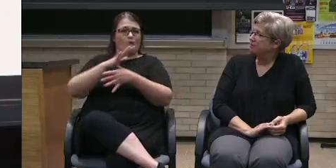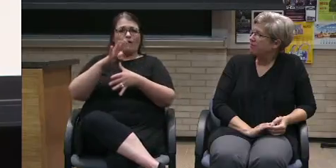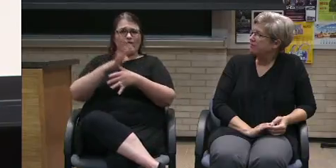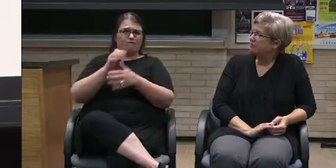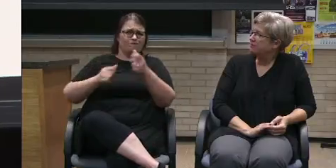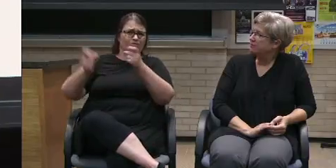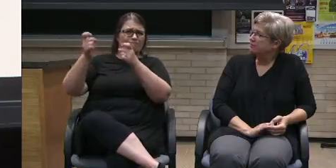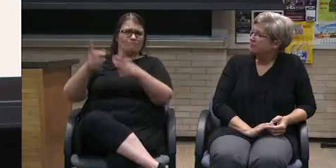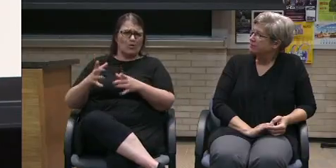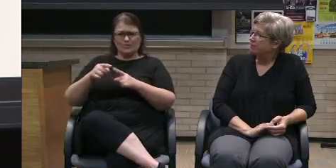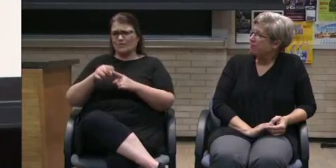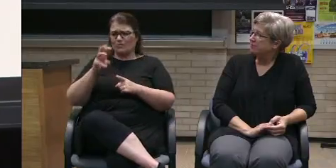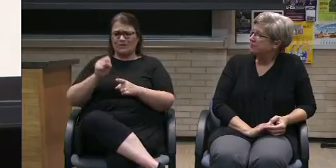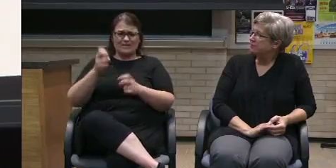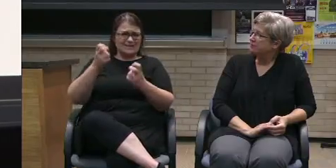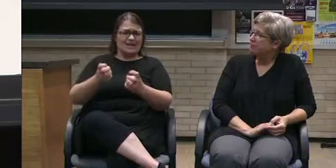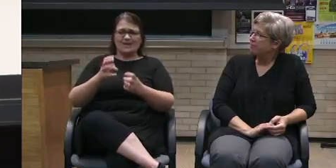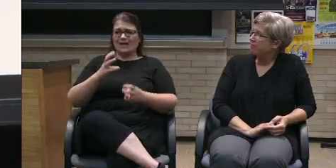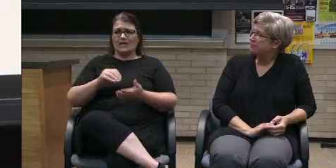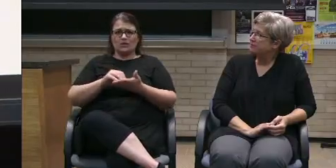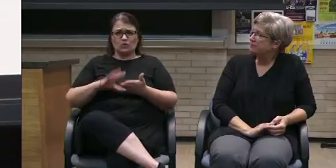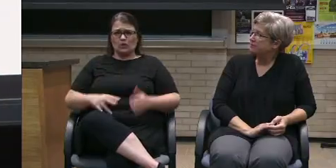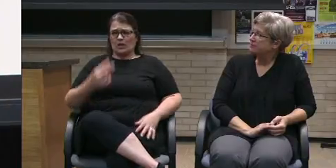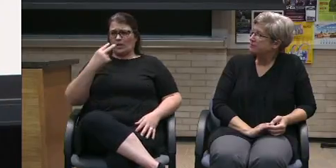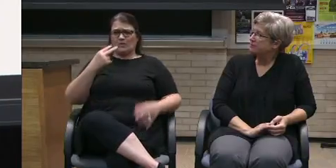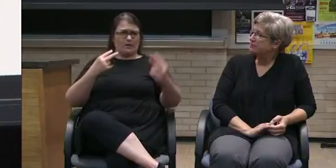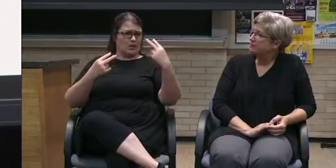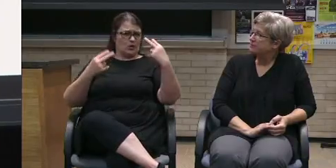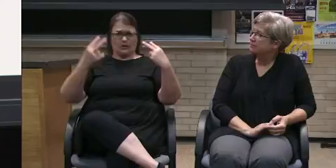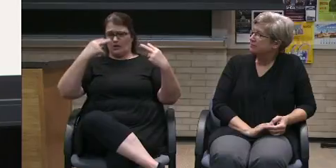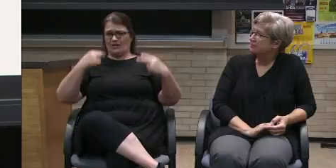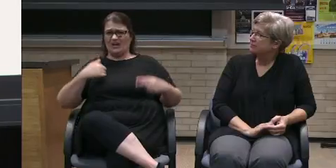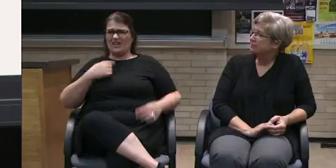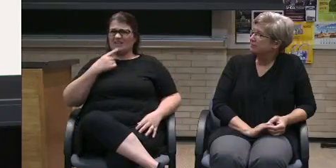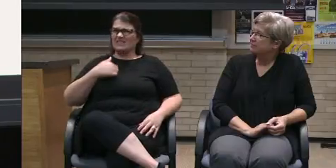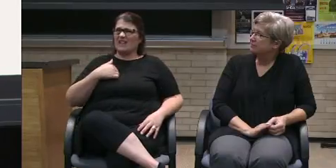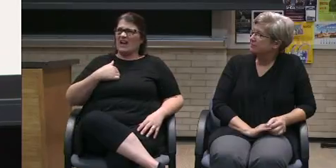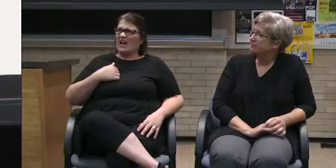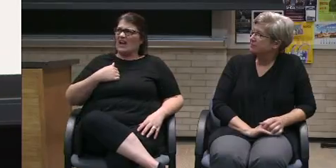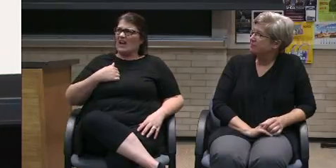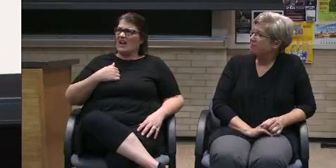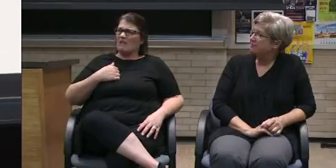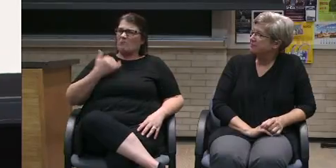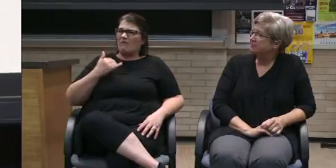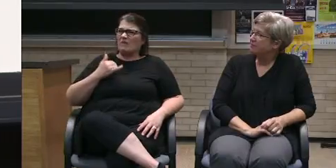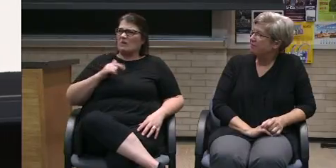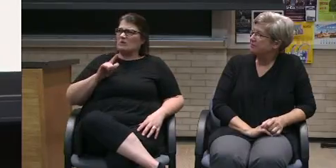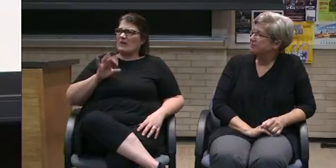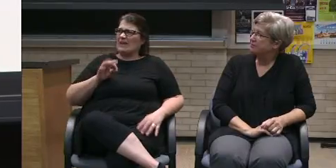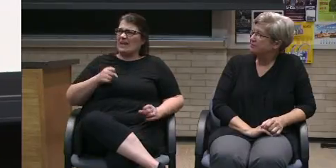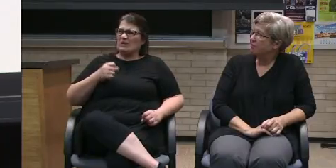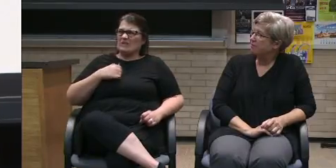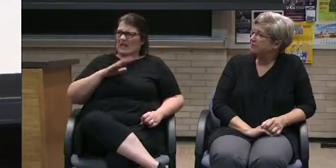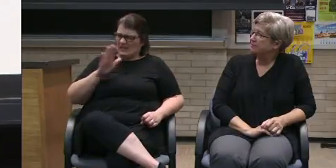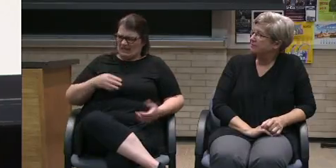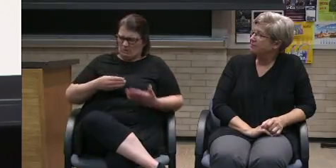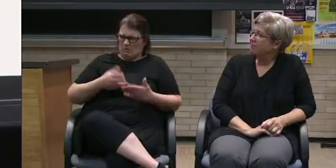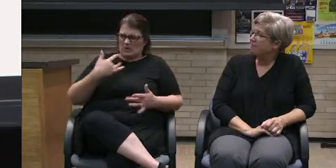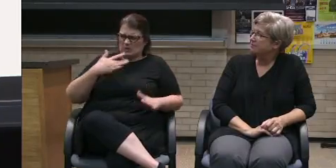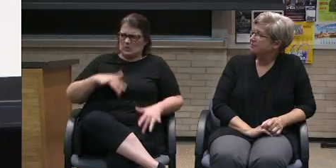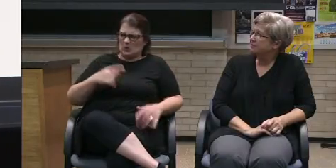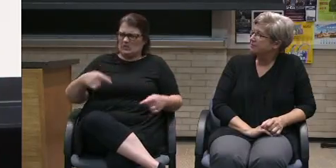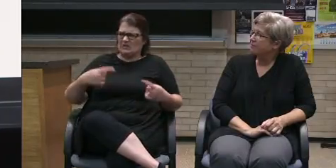the professor looked at me, and the student looked at me like, I'm like, I lived in Buffalo for 29 years. I've never owned a pair of snow tires in my life. He's like,